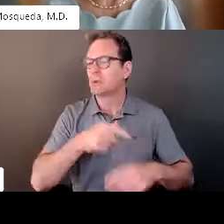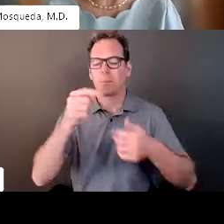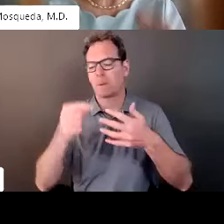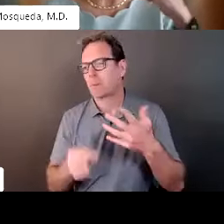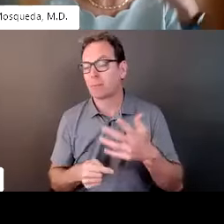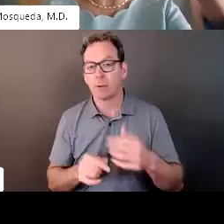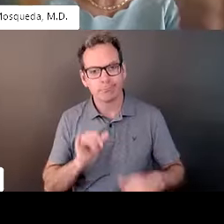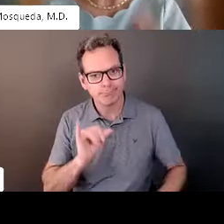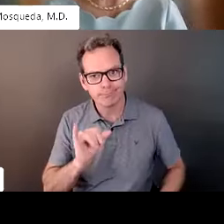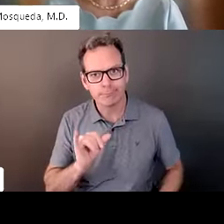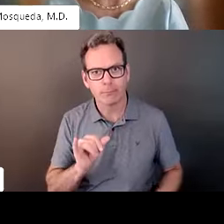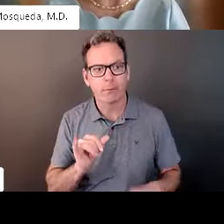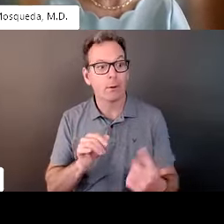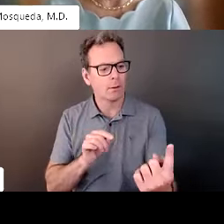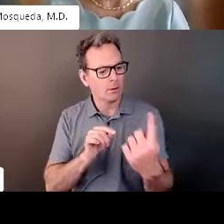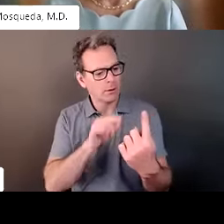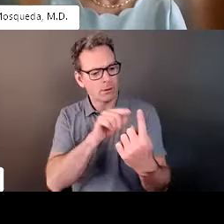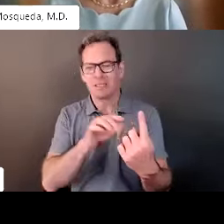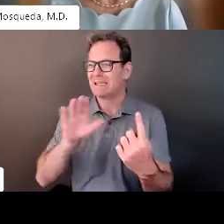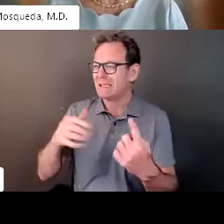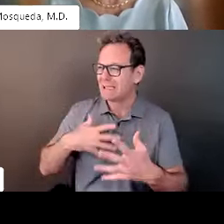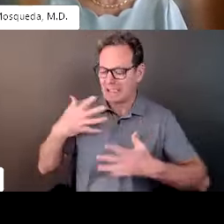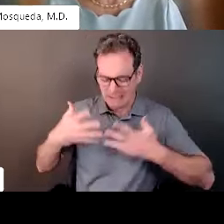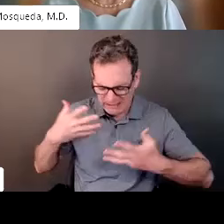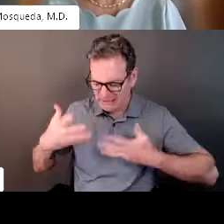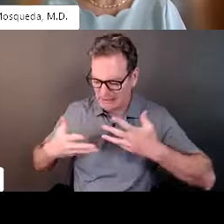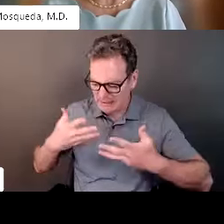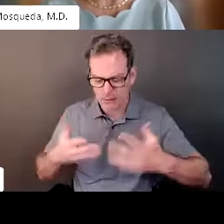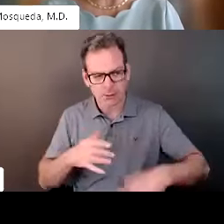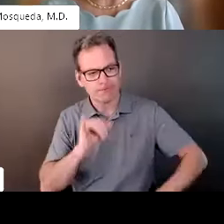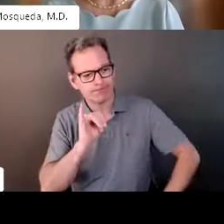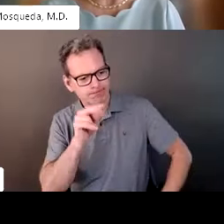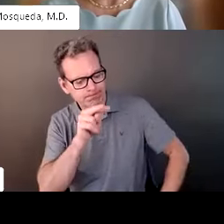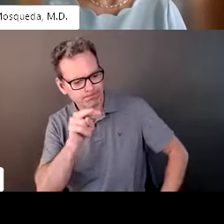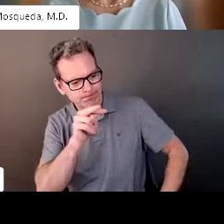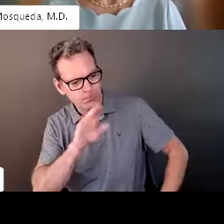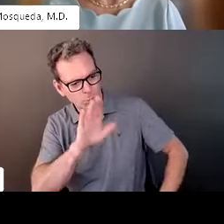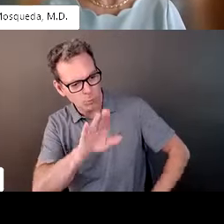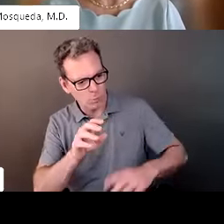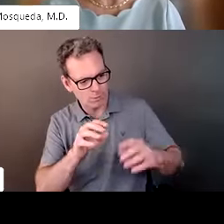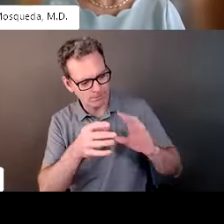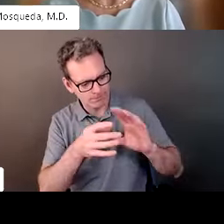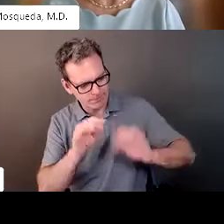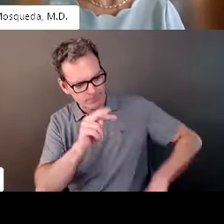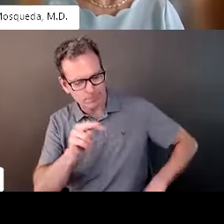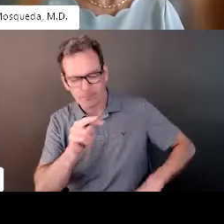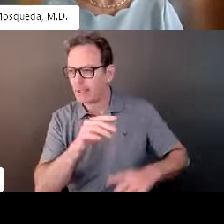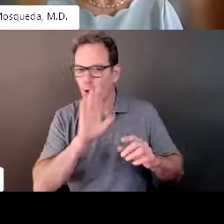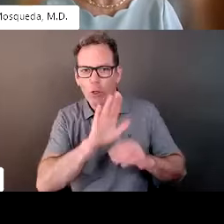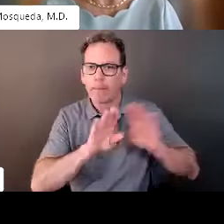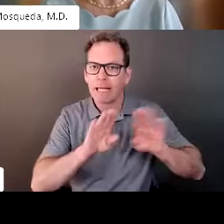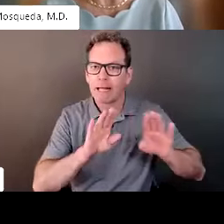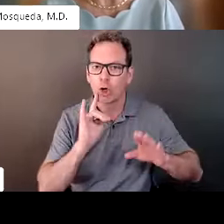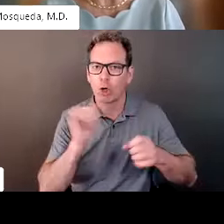communicate to us through that behavior? And sometimes that kind of a reframe can help us be